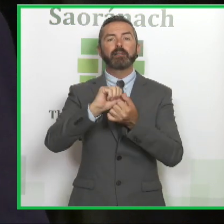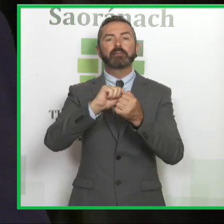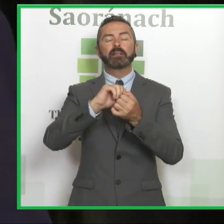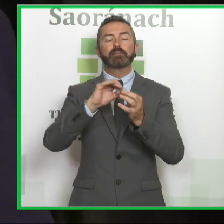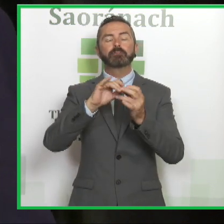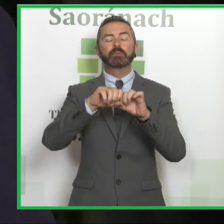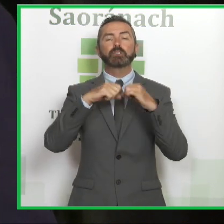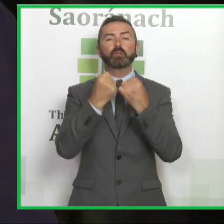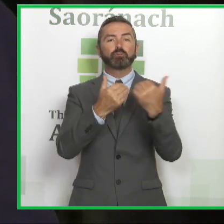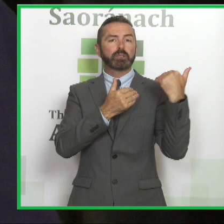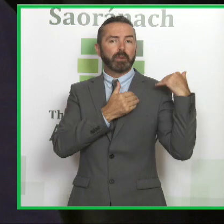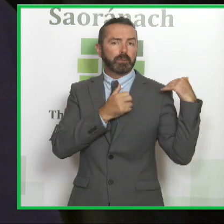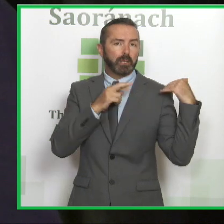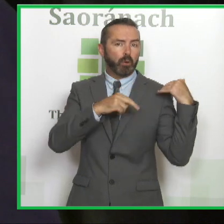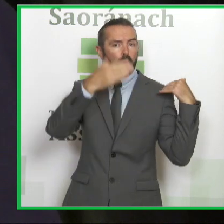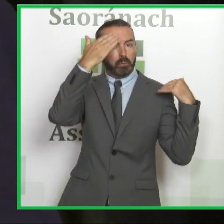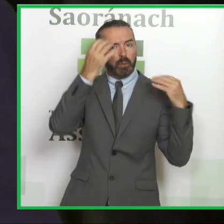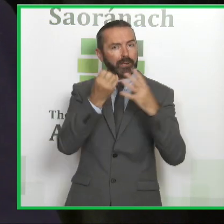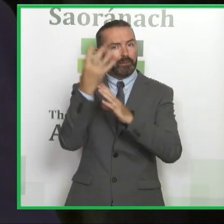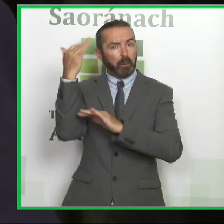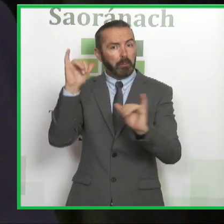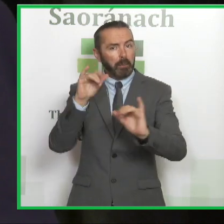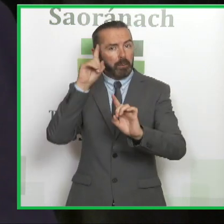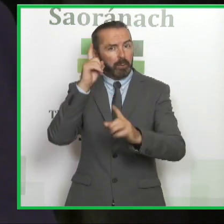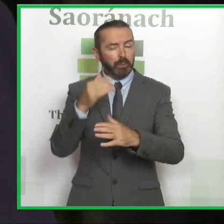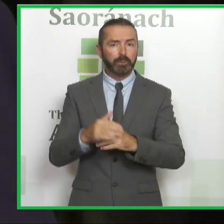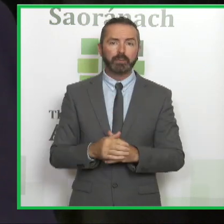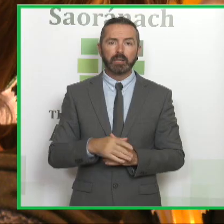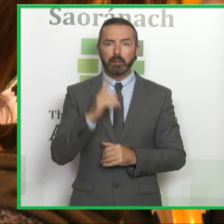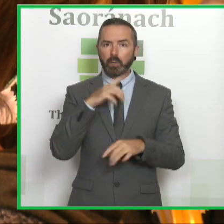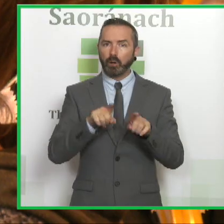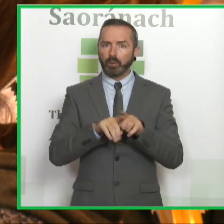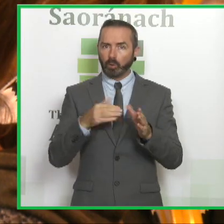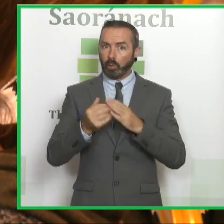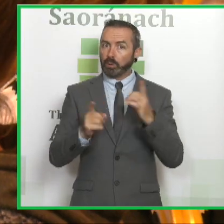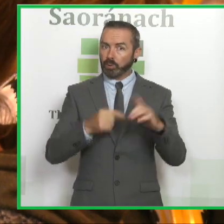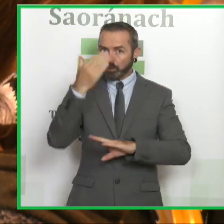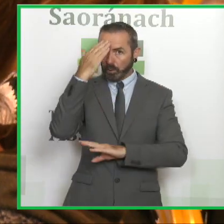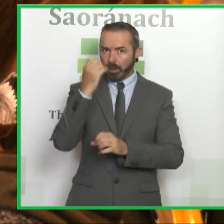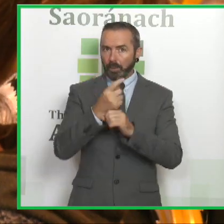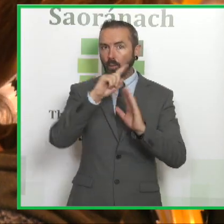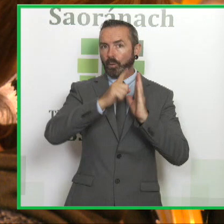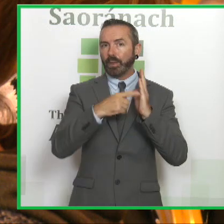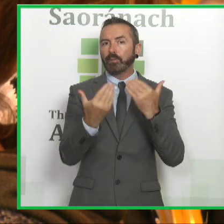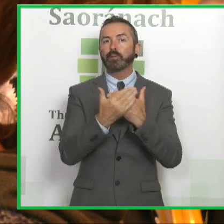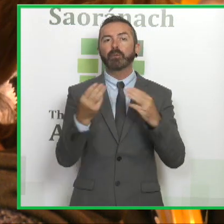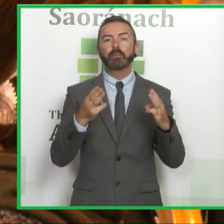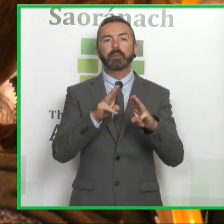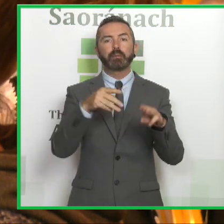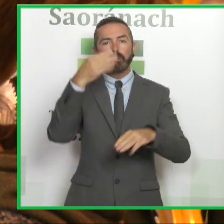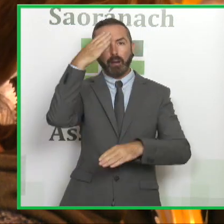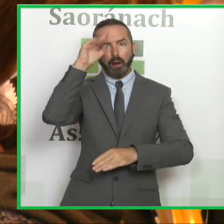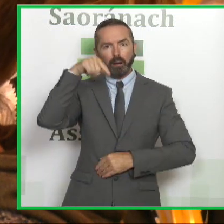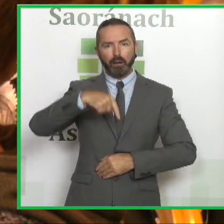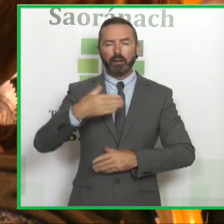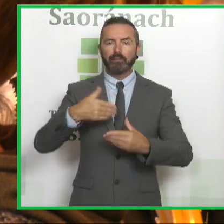responsibilities? Is it around brain development? What we also know, though, is about 1,000 young people in the state are involved